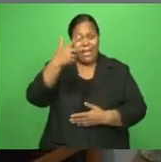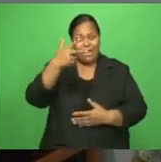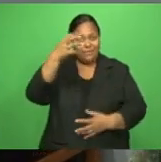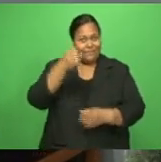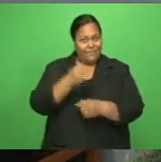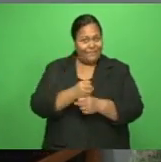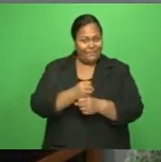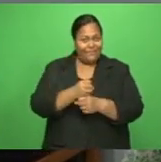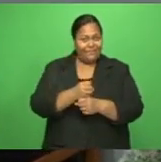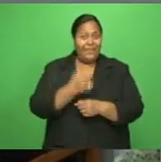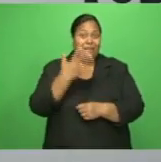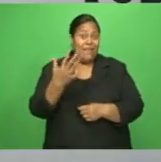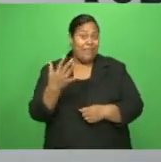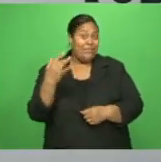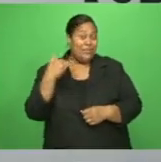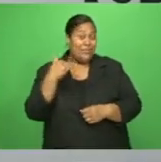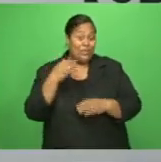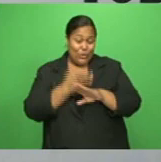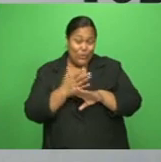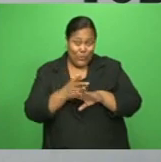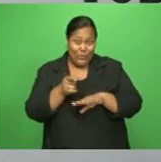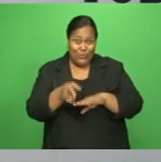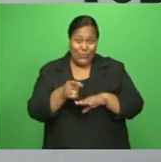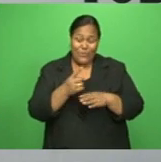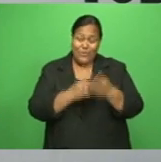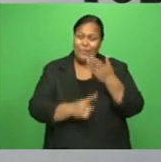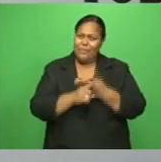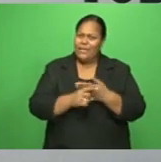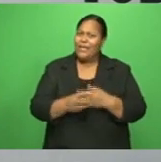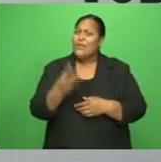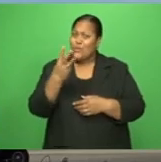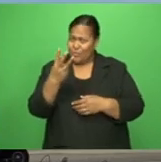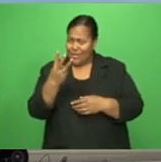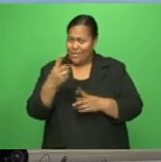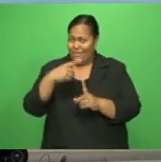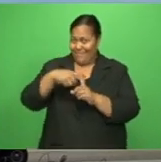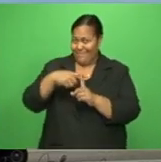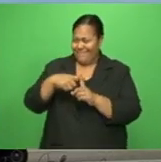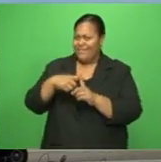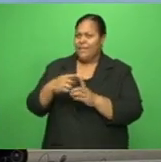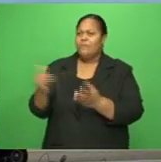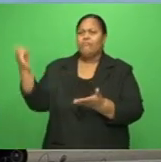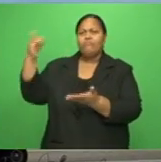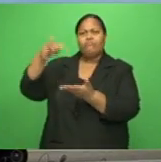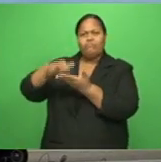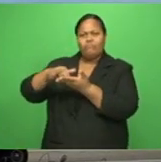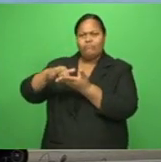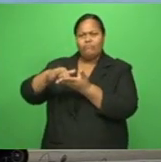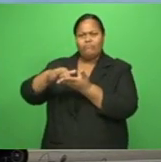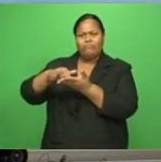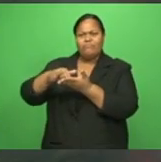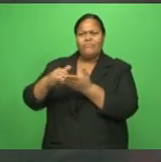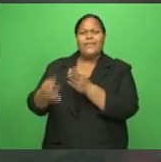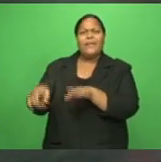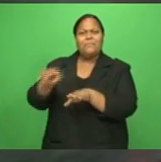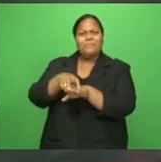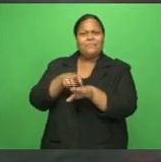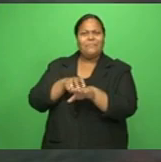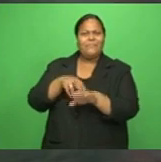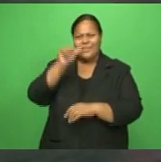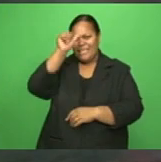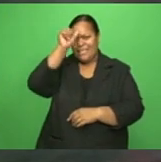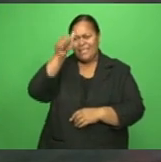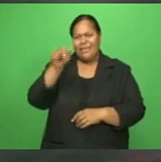cases, including the 3 existing border cases, are returning citizens who boarded the repatriation flight from India. Kelly